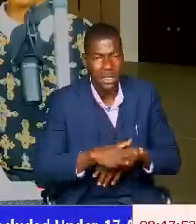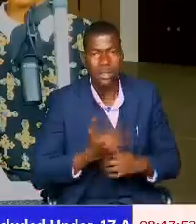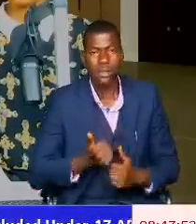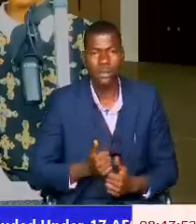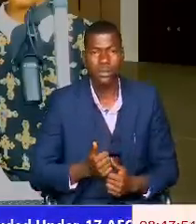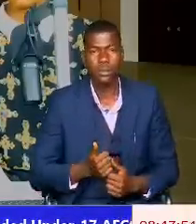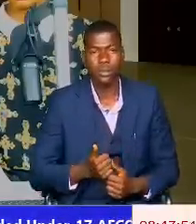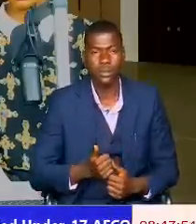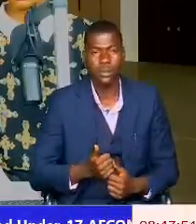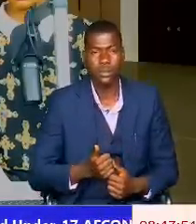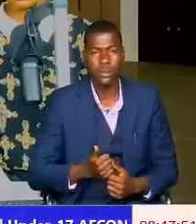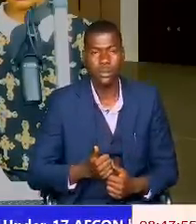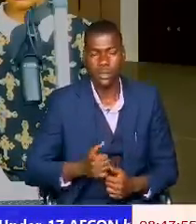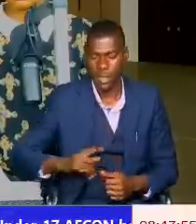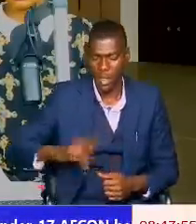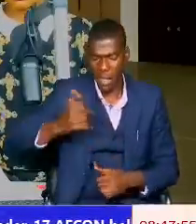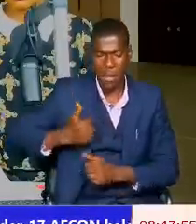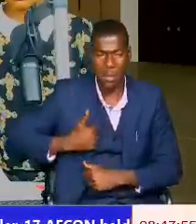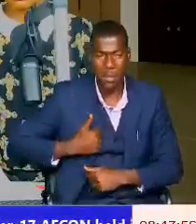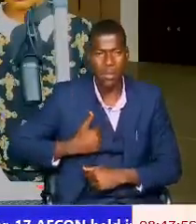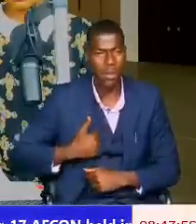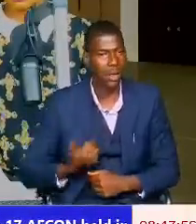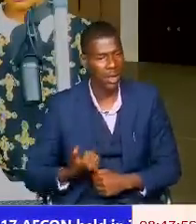problem no go day.